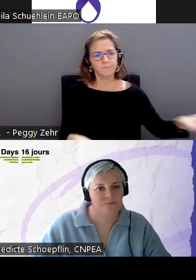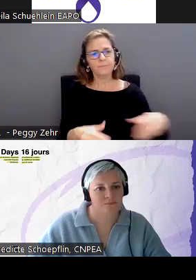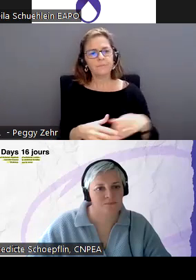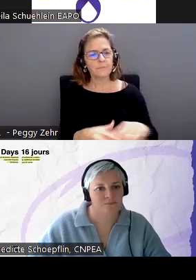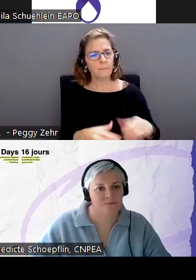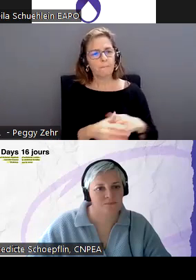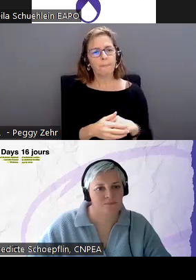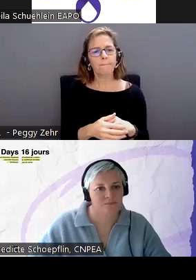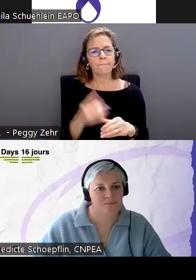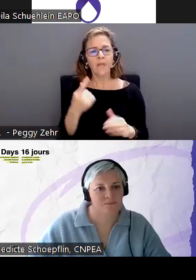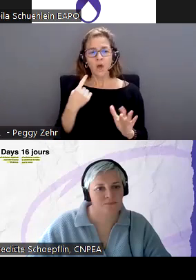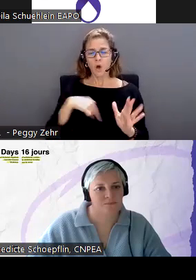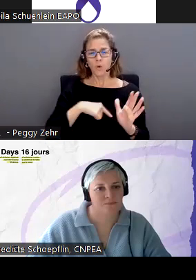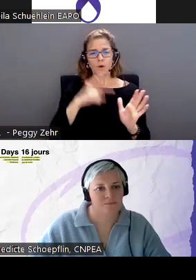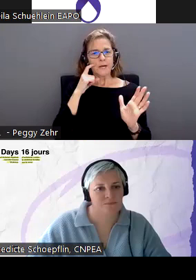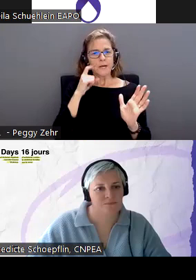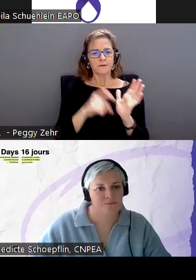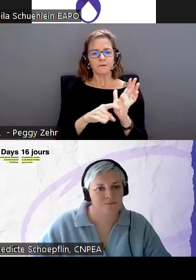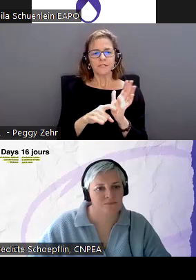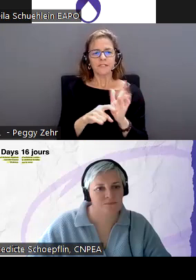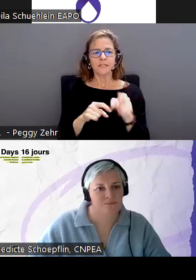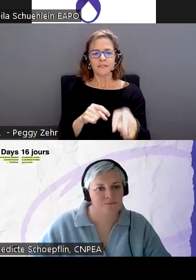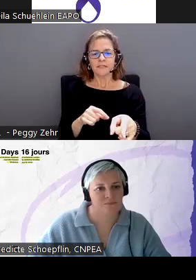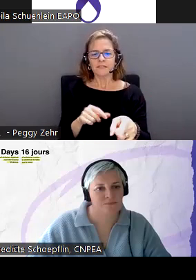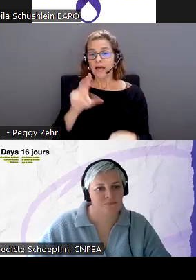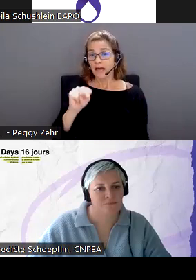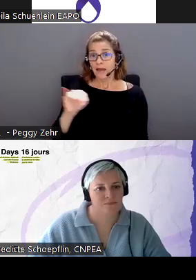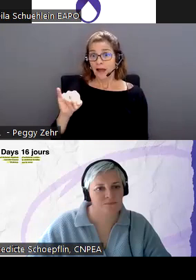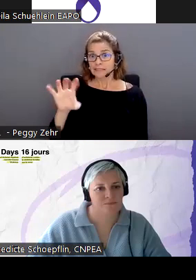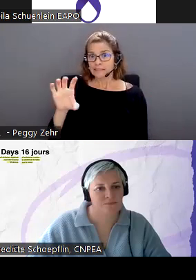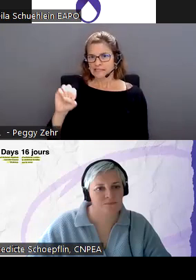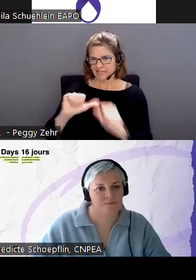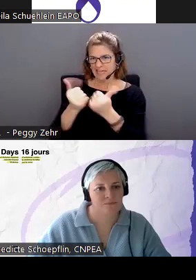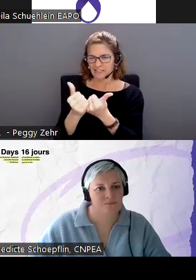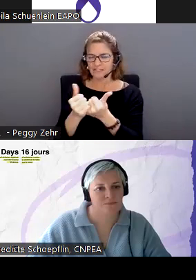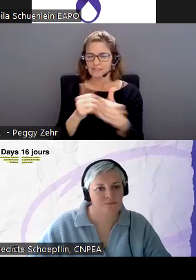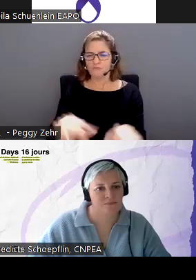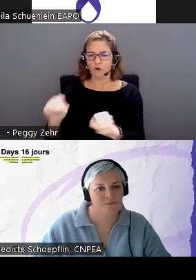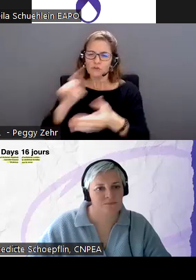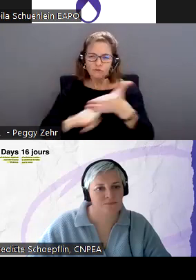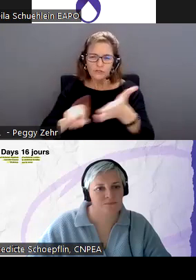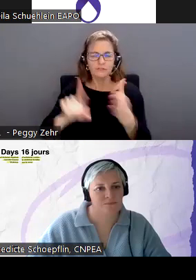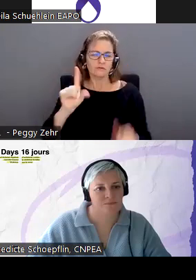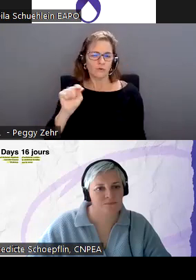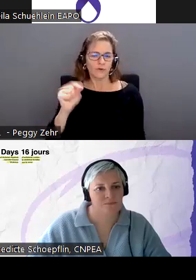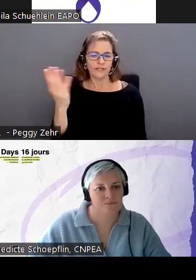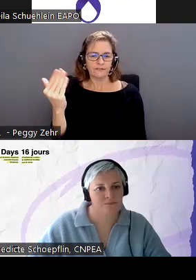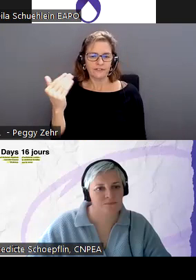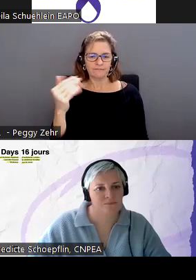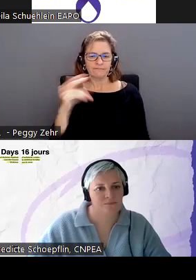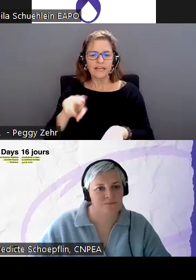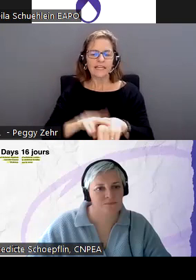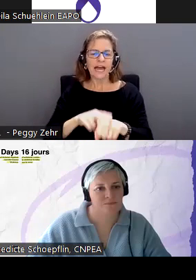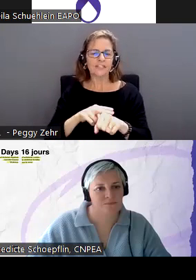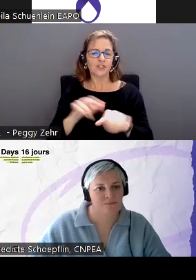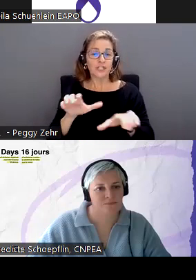the National Initiative for the Care of the Elderly in 2015, that, you know, there's a significant portion of the